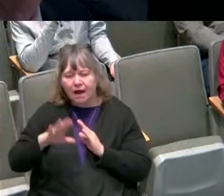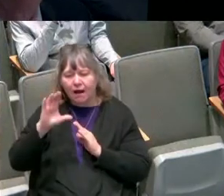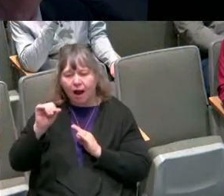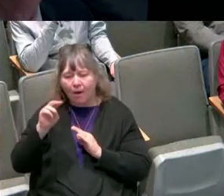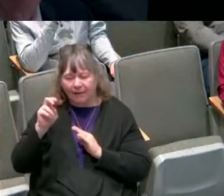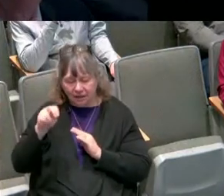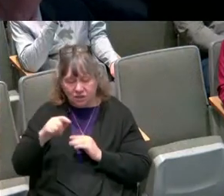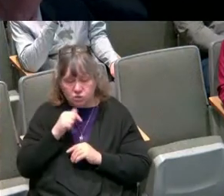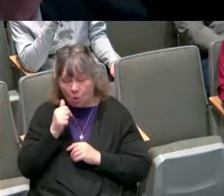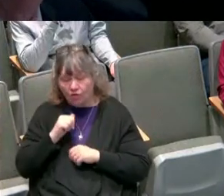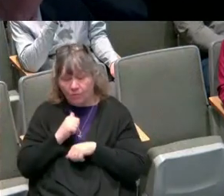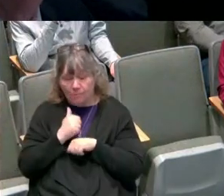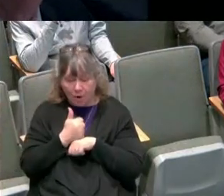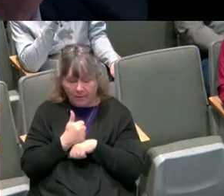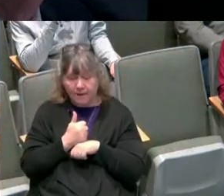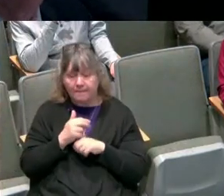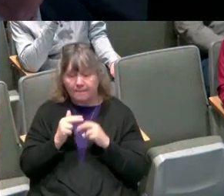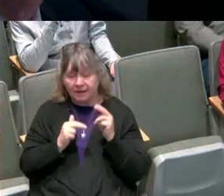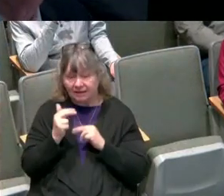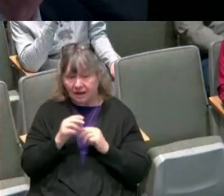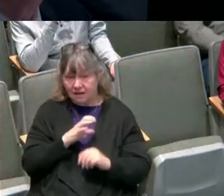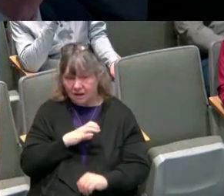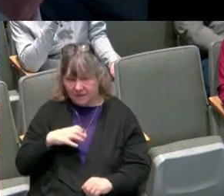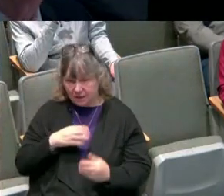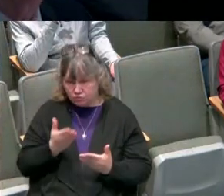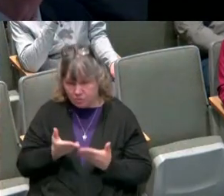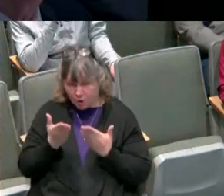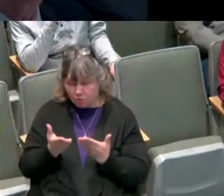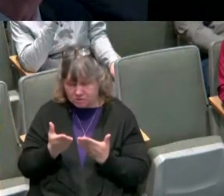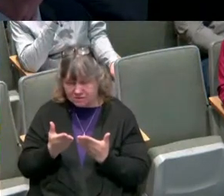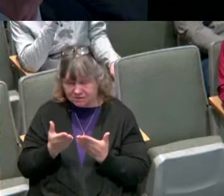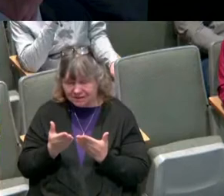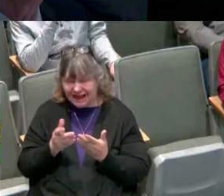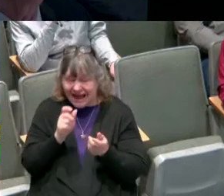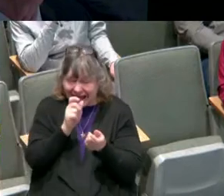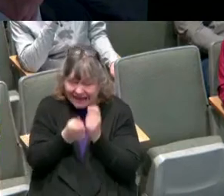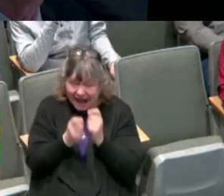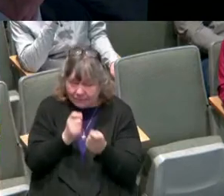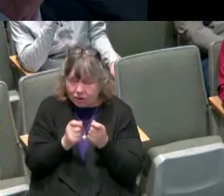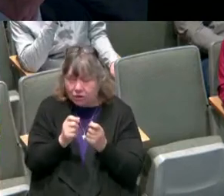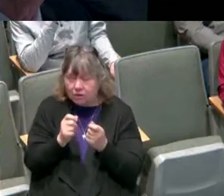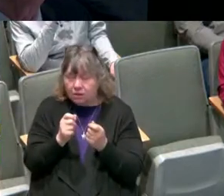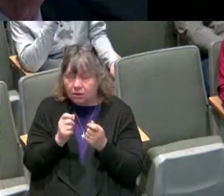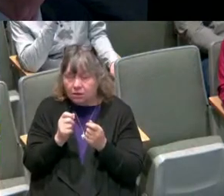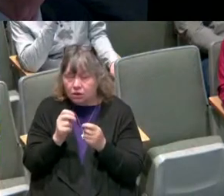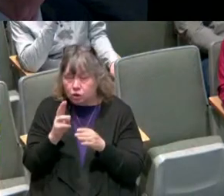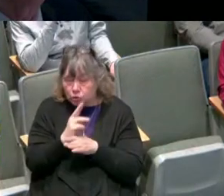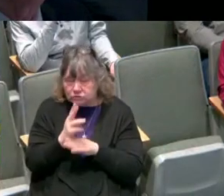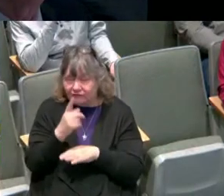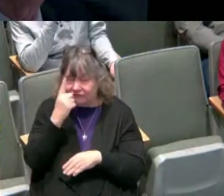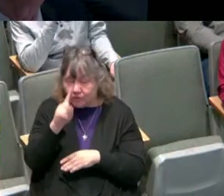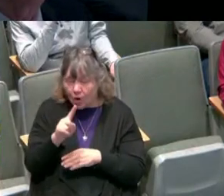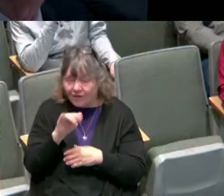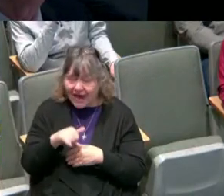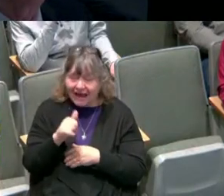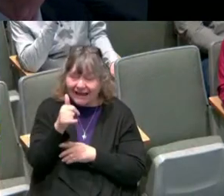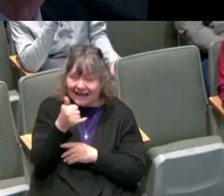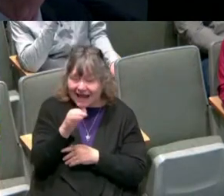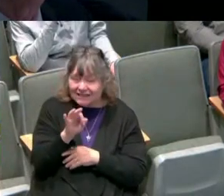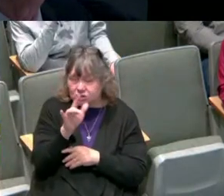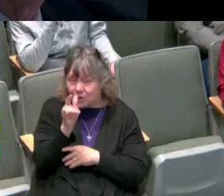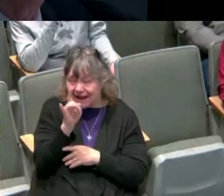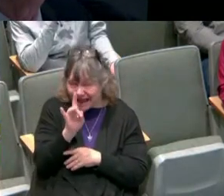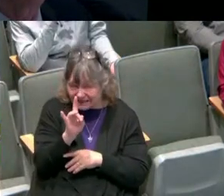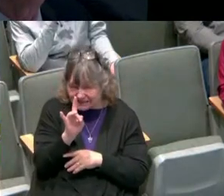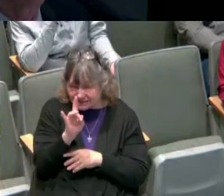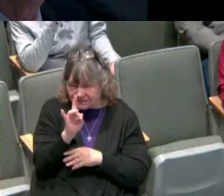what the permanent building committee would propose is an Adaptive reuse of the 1928 section and then new